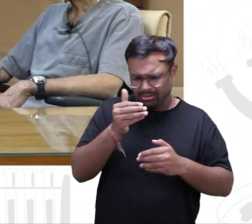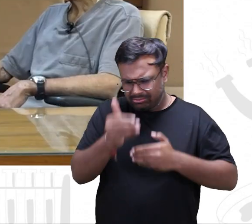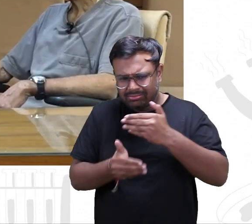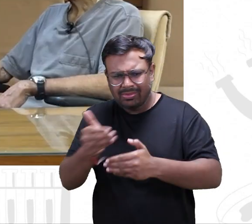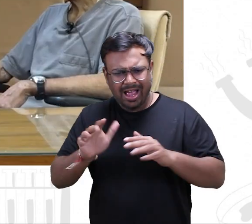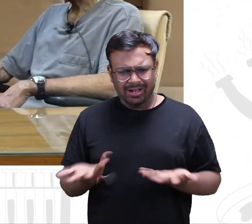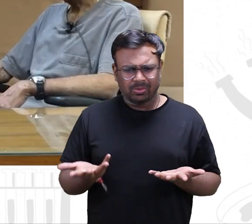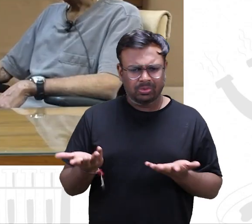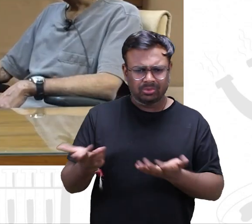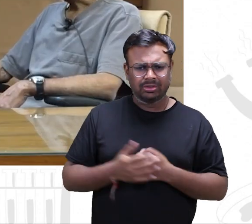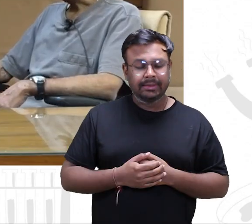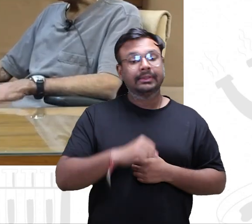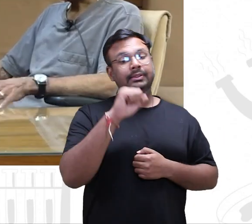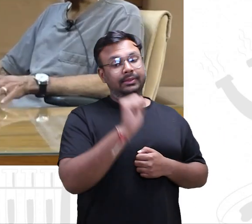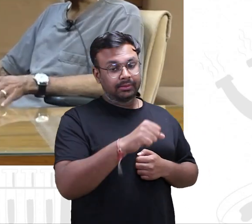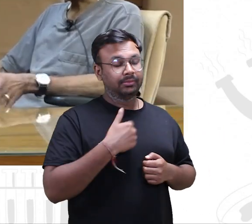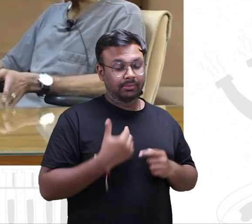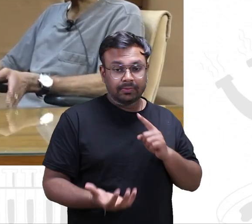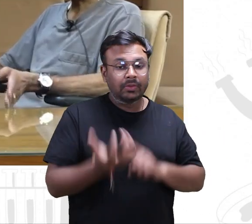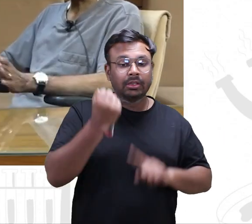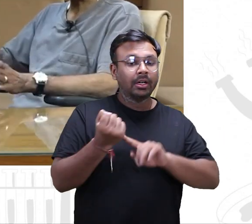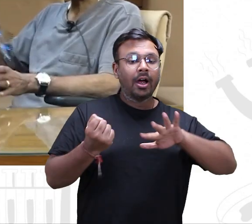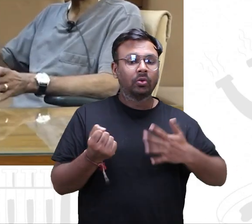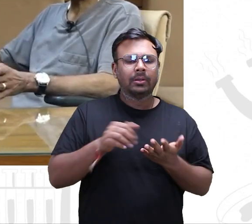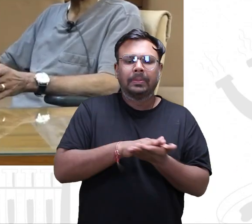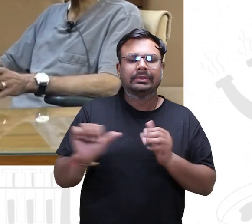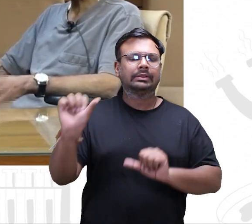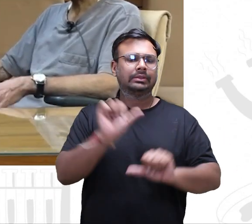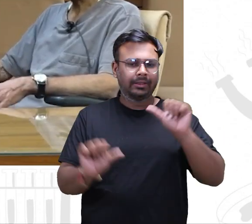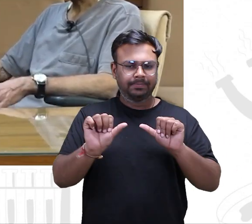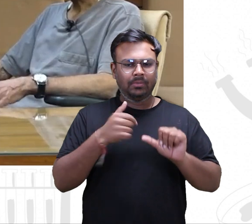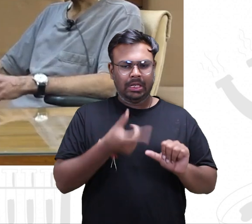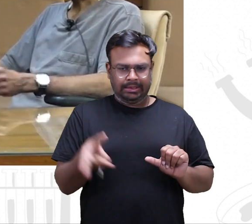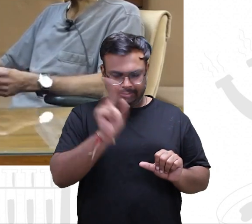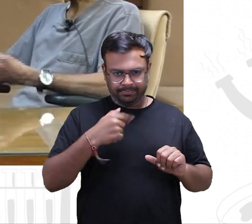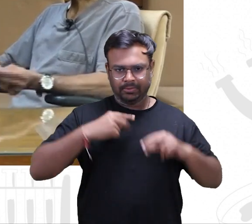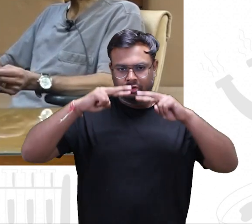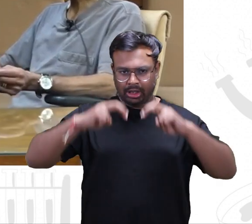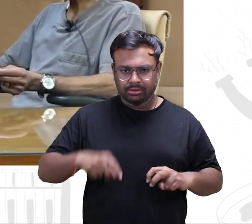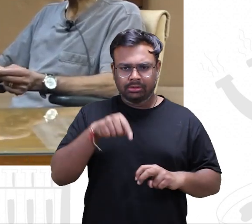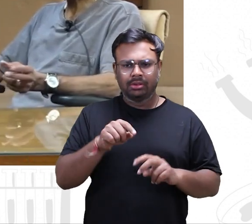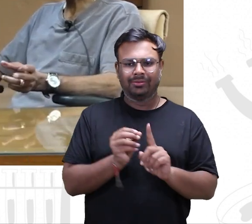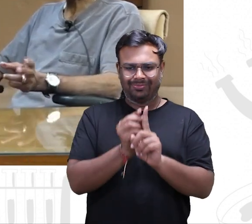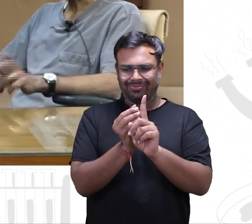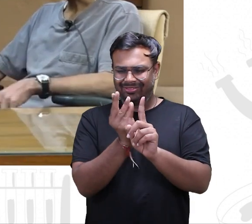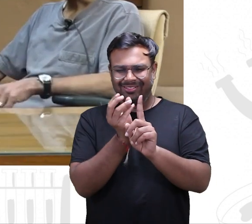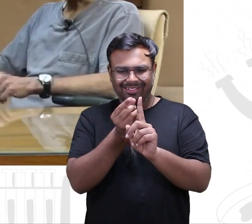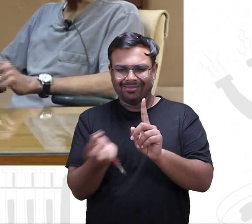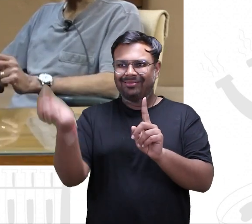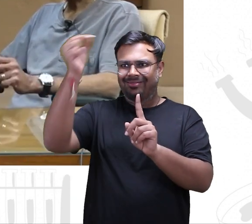plants in your labs? So what we discovered through basic science, again we are studying sexual